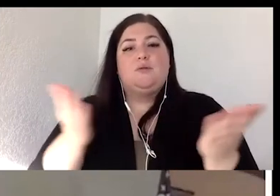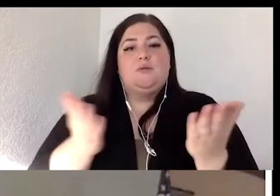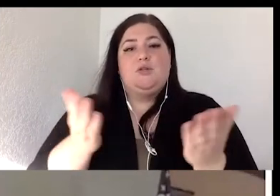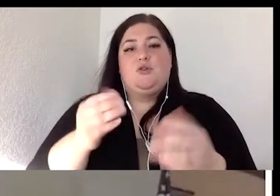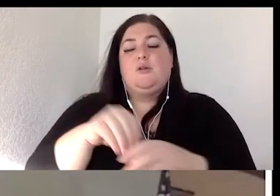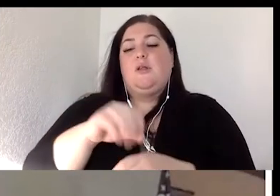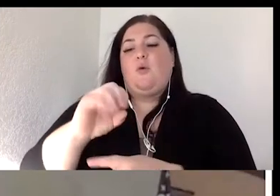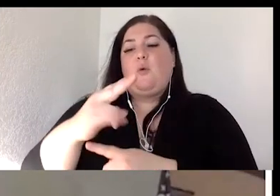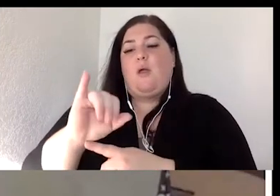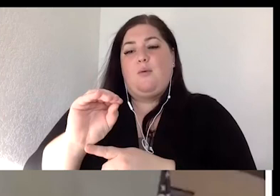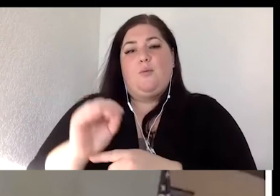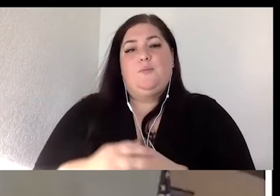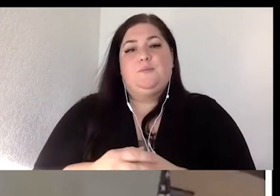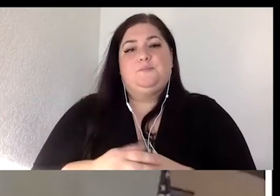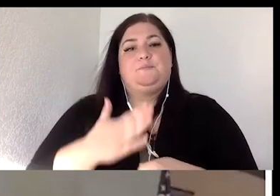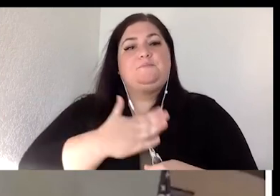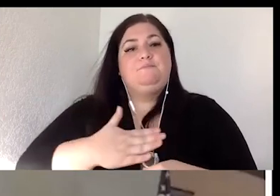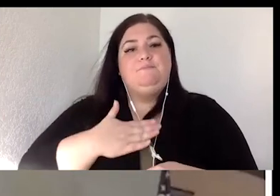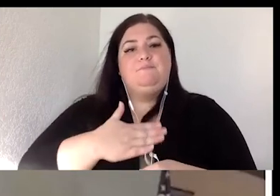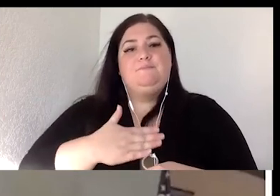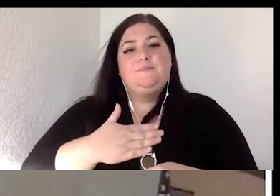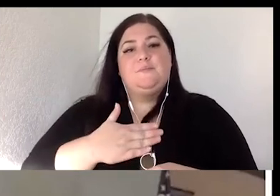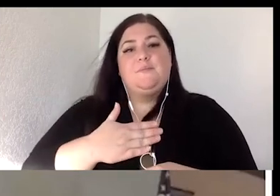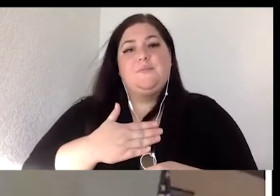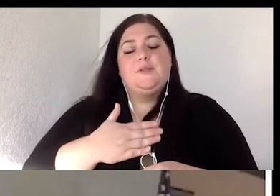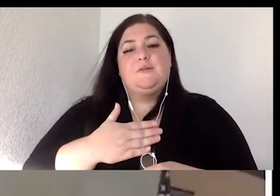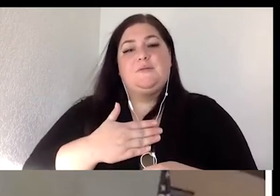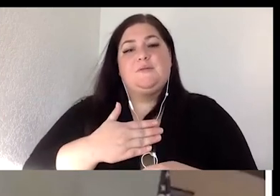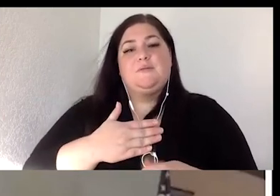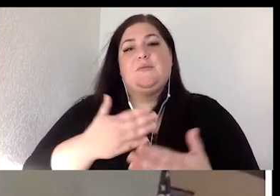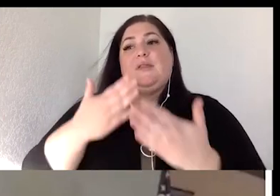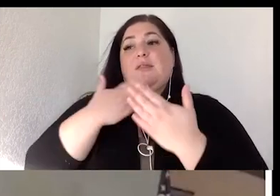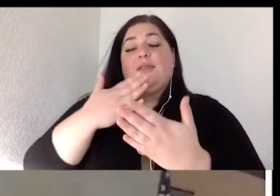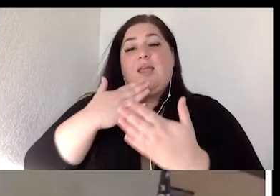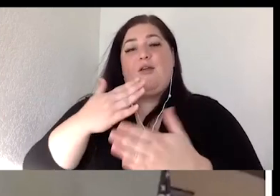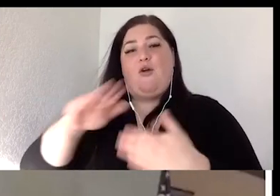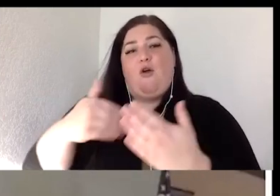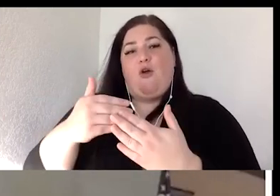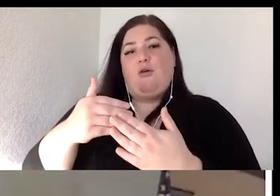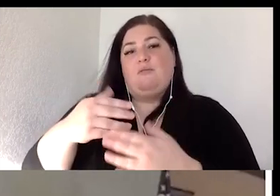Ohio. Please join me in thanking our honorees.